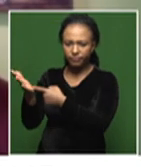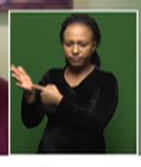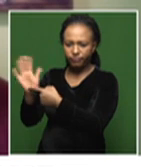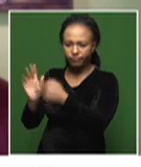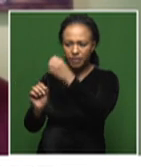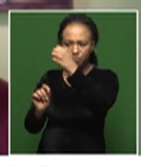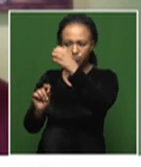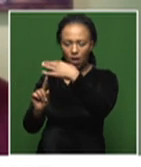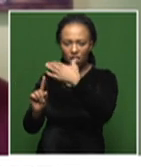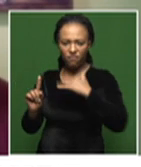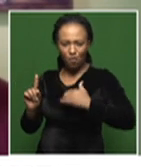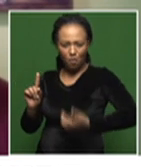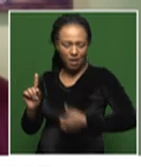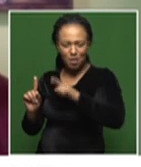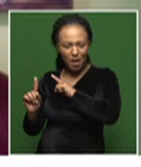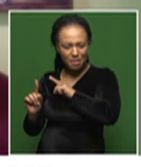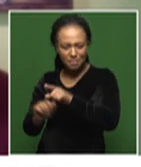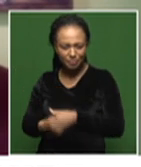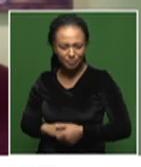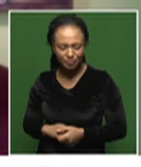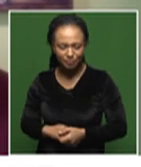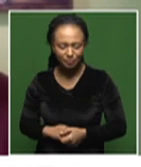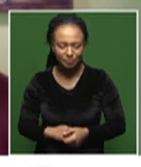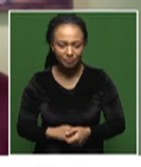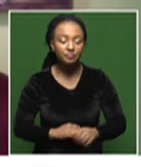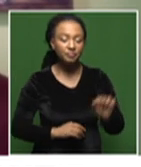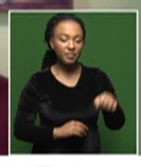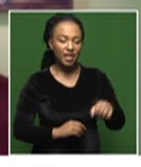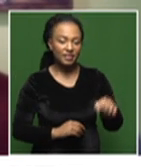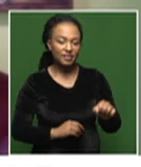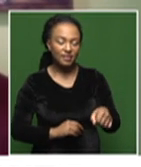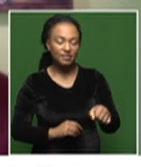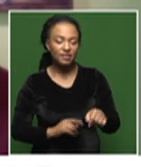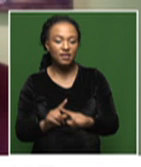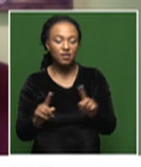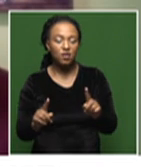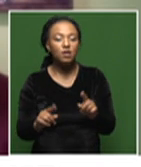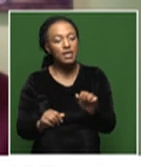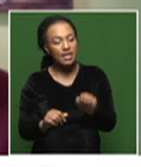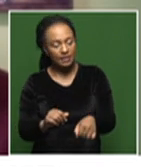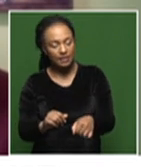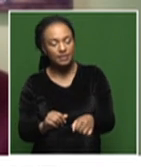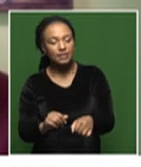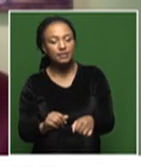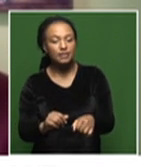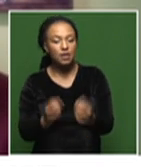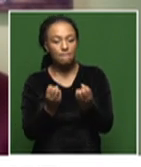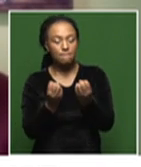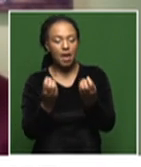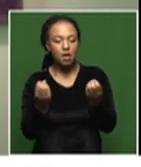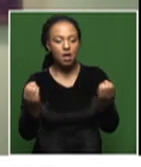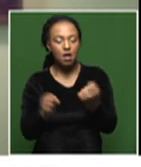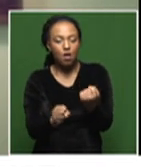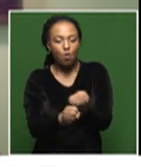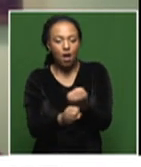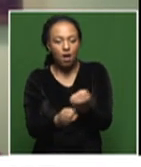around. Tell us more about this. Yes, we have. As fate would have it, we have a number of remarkable